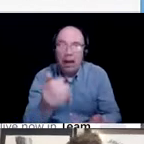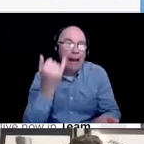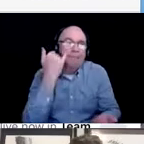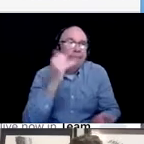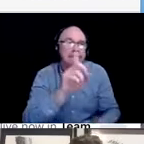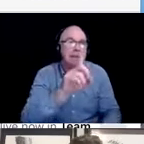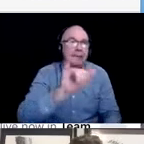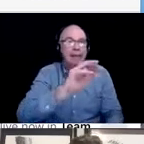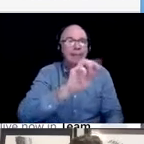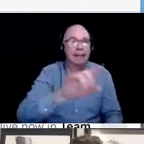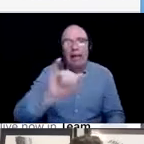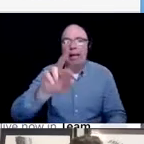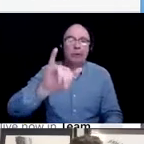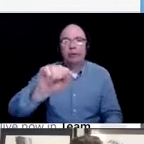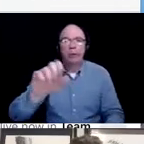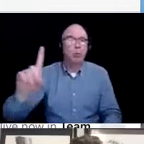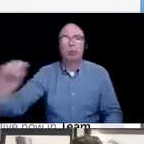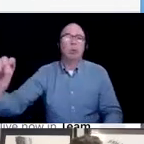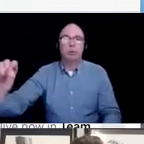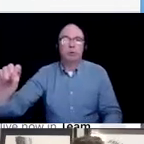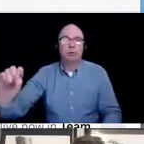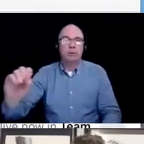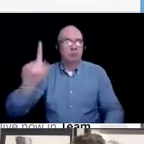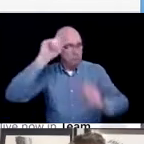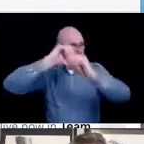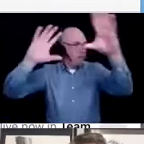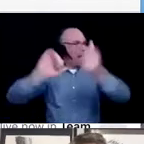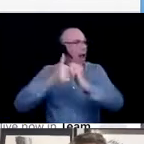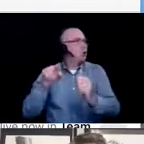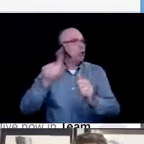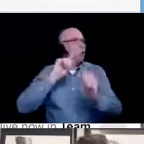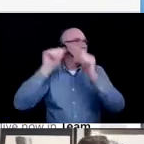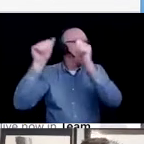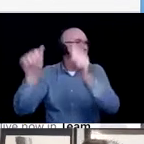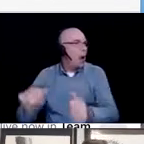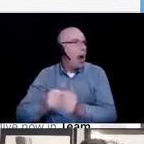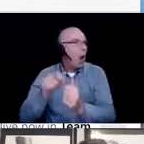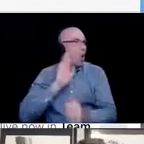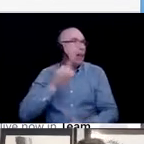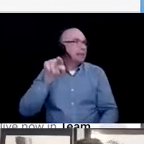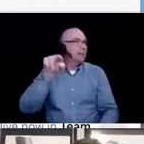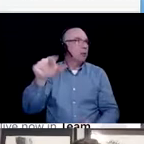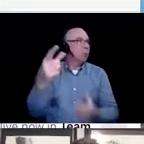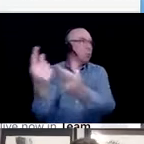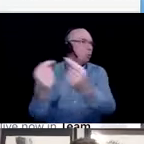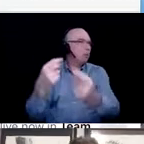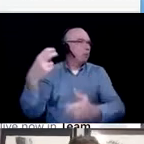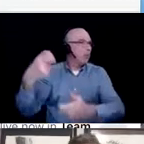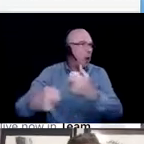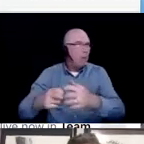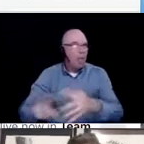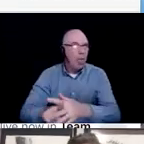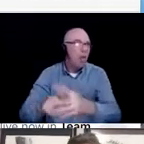Diamond Iris do? How would she post? How would she go about problems in her business